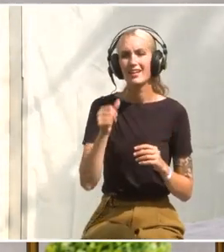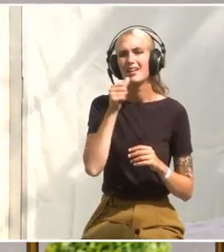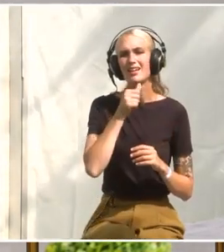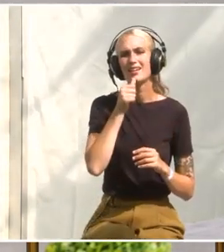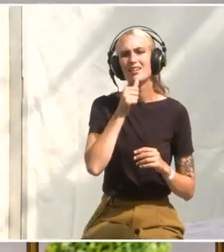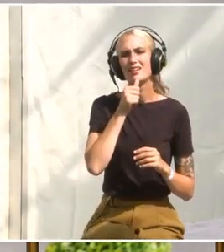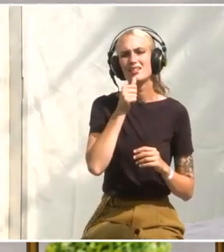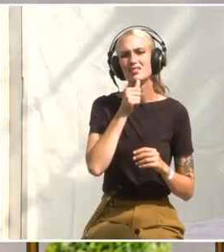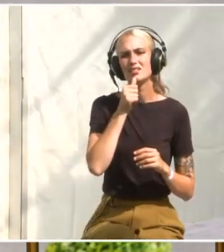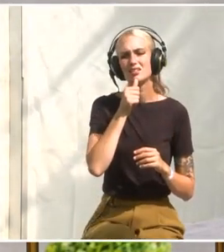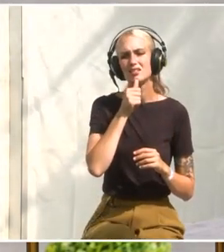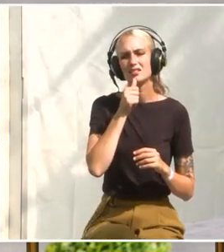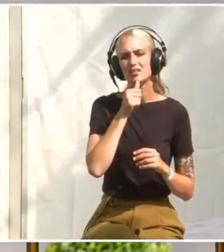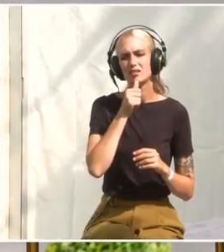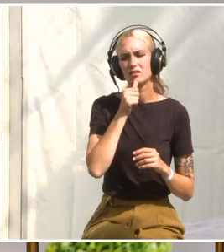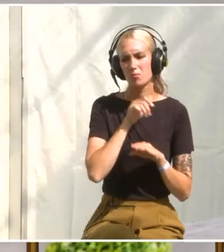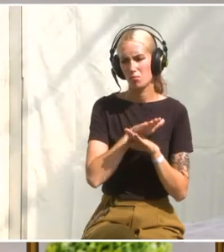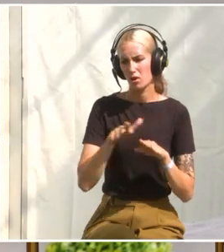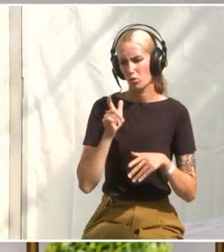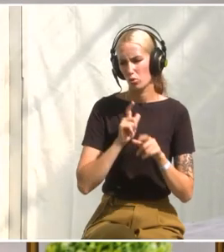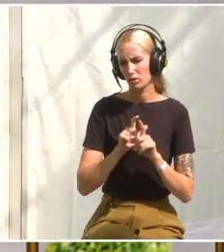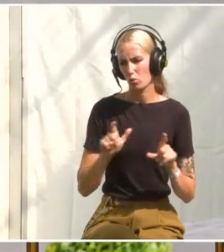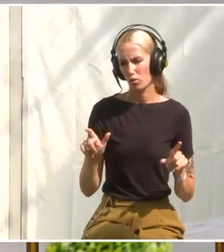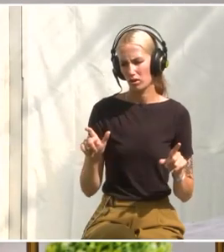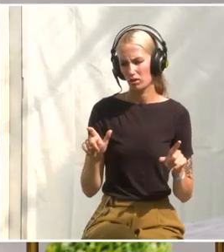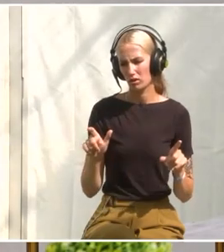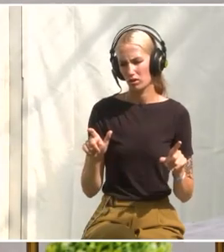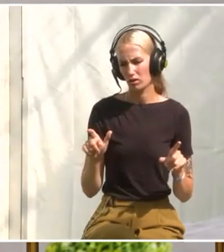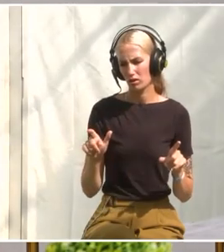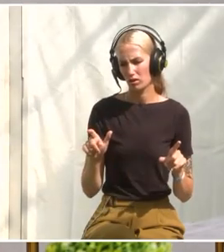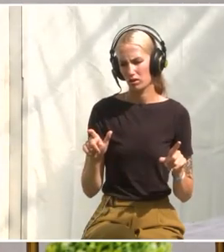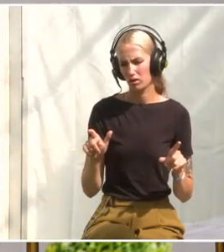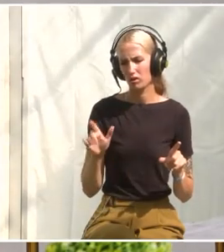Estonian, what is Maaülikool, the agriculture, not agriculture,